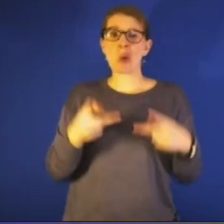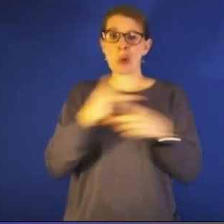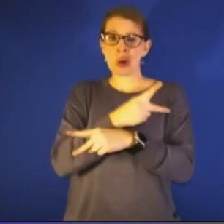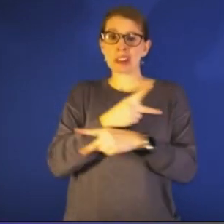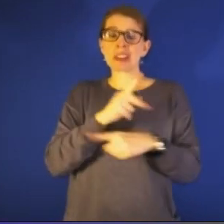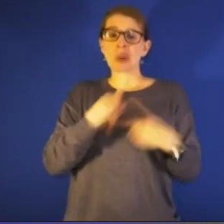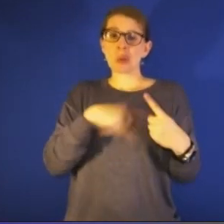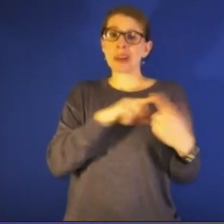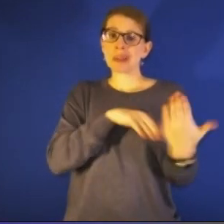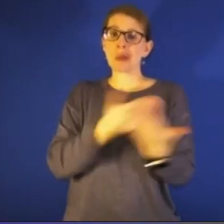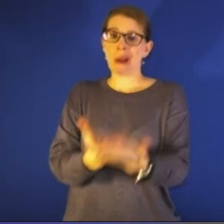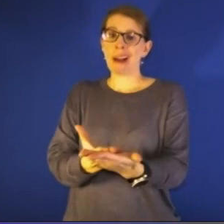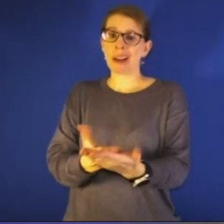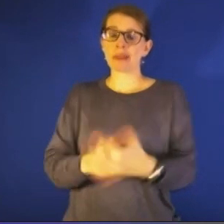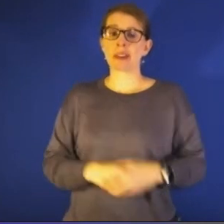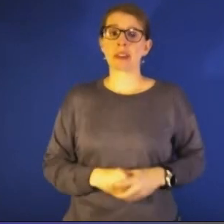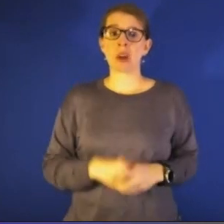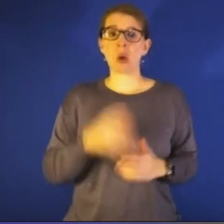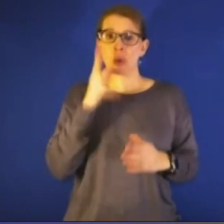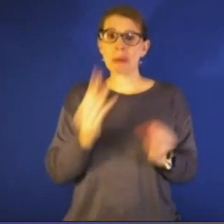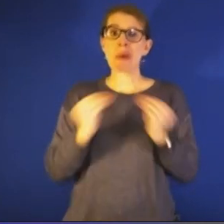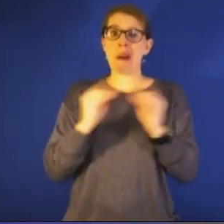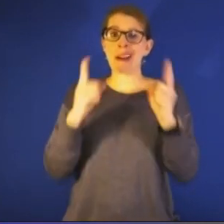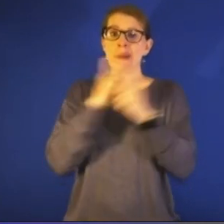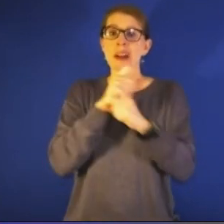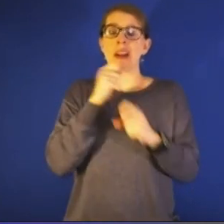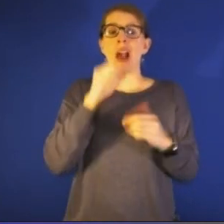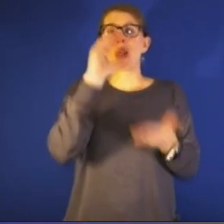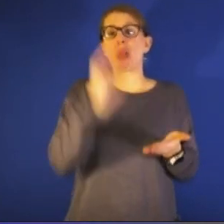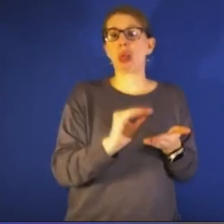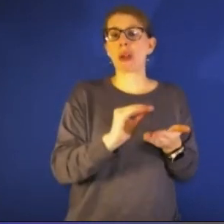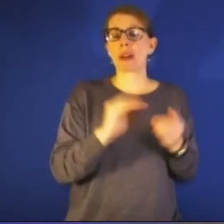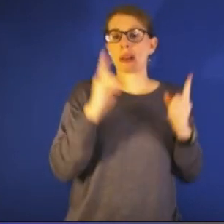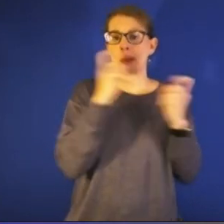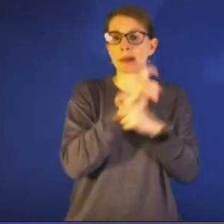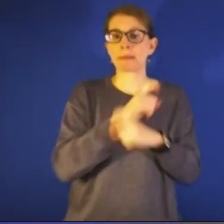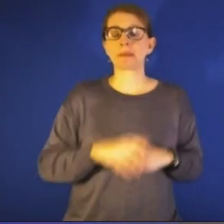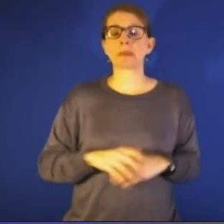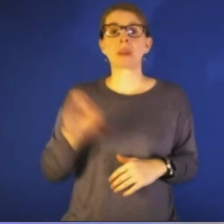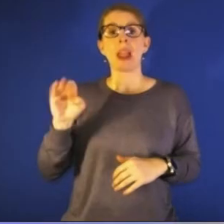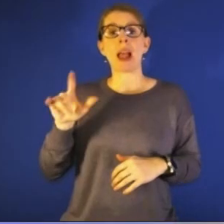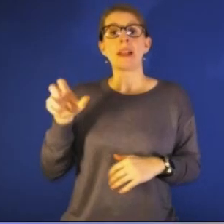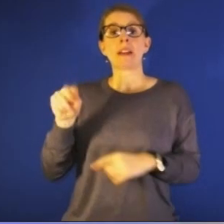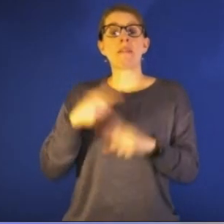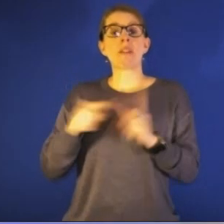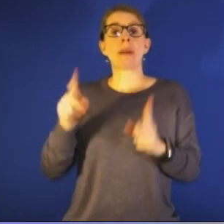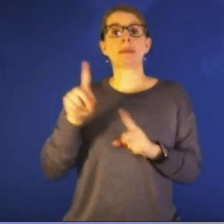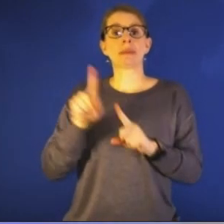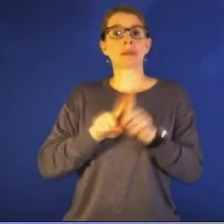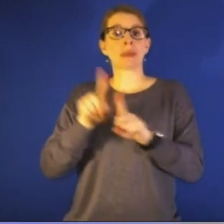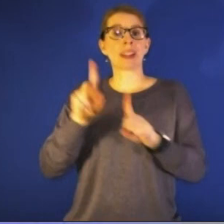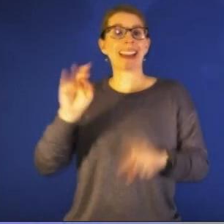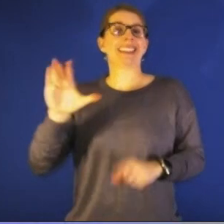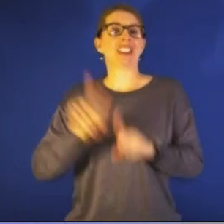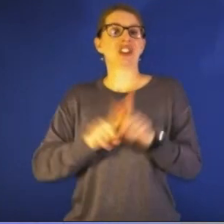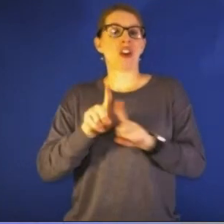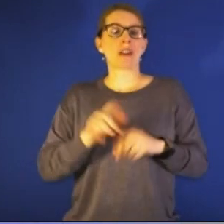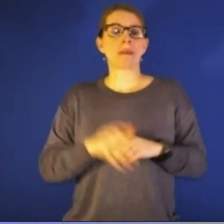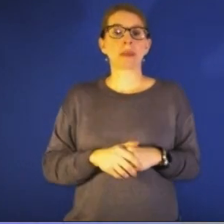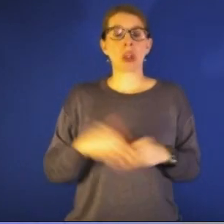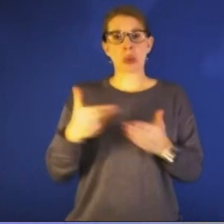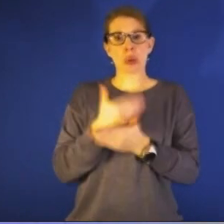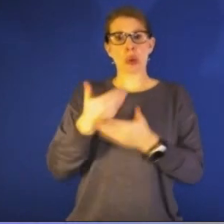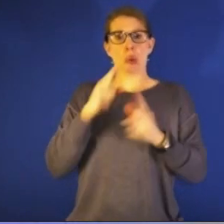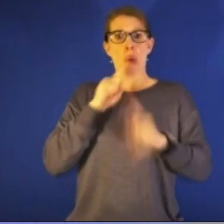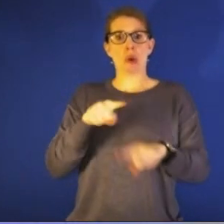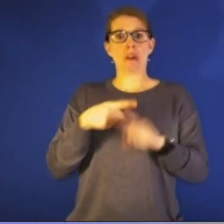complicated, not less complicated. So Allison from the Kansas City Star wants to know, what specifically will this new order from the governor mean as far as